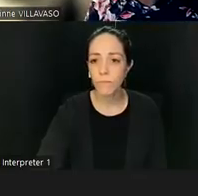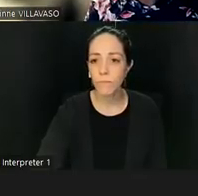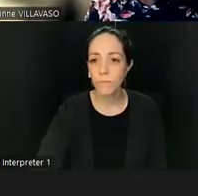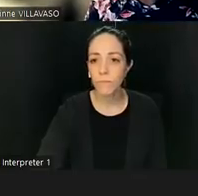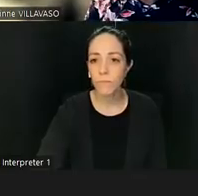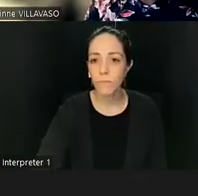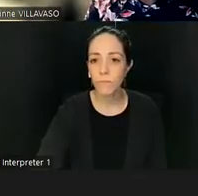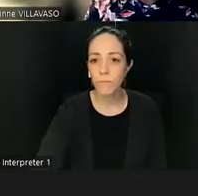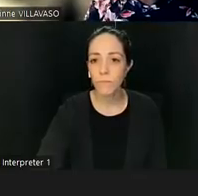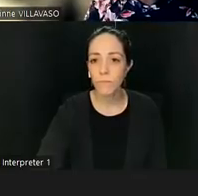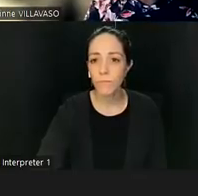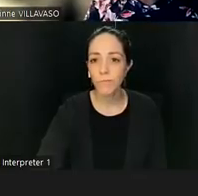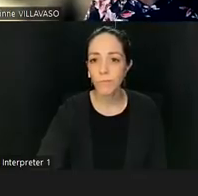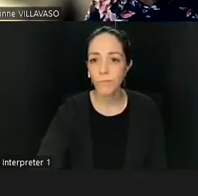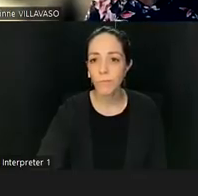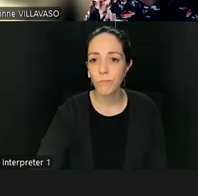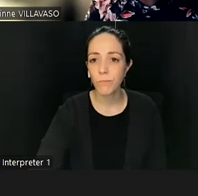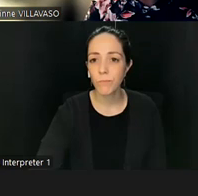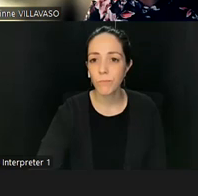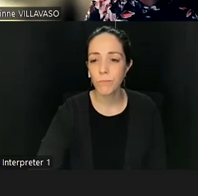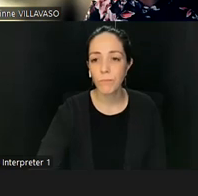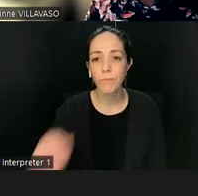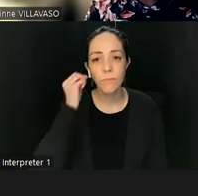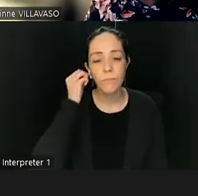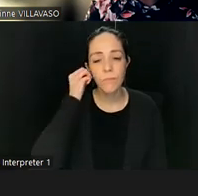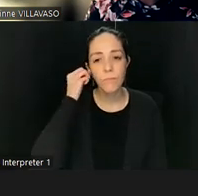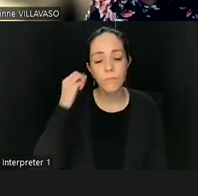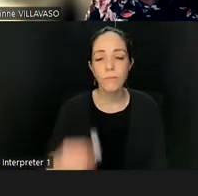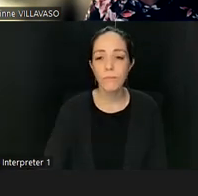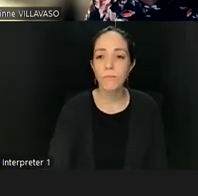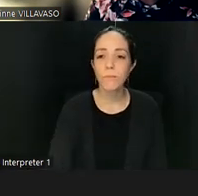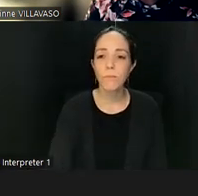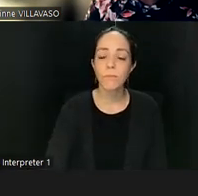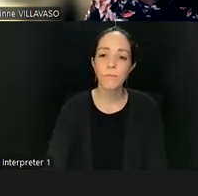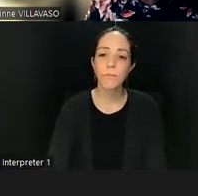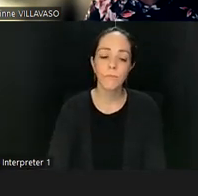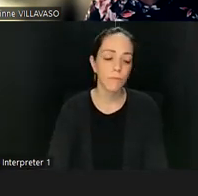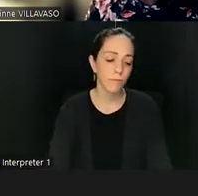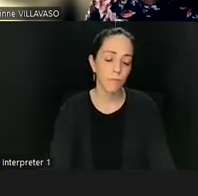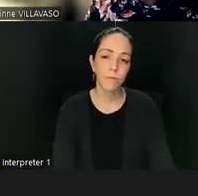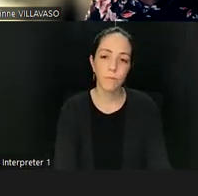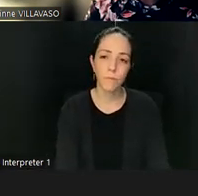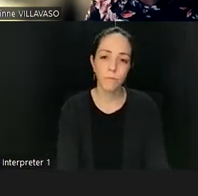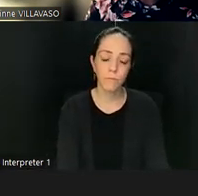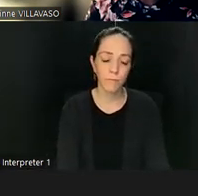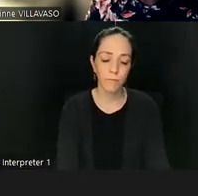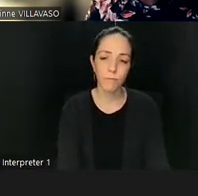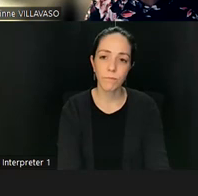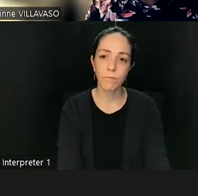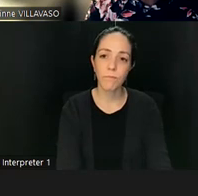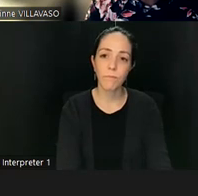acknowledge that the rivers, lakes, streams, and lands of the Lower Willamette River rest upon the occupied territories of the Multnomah,